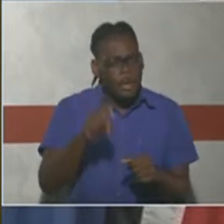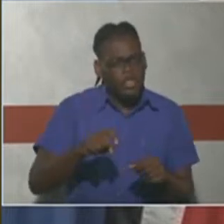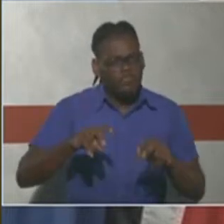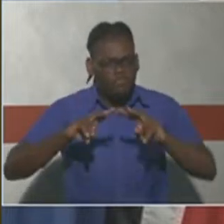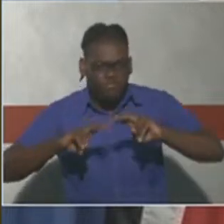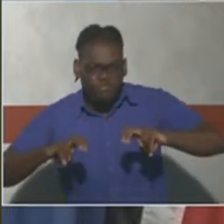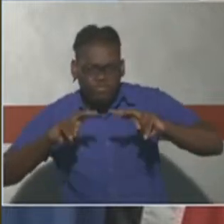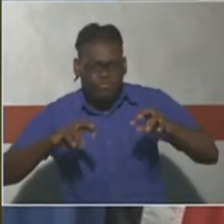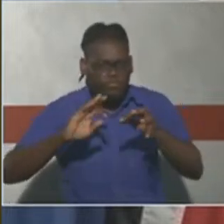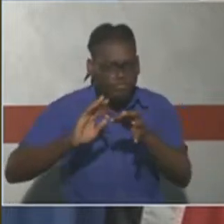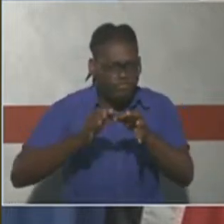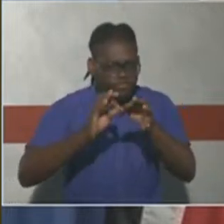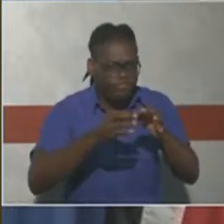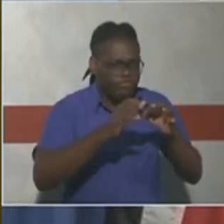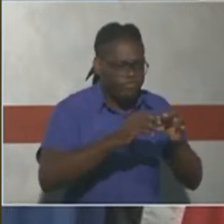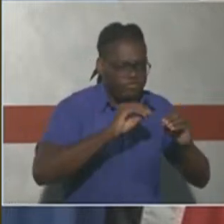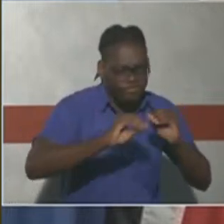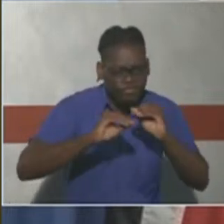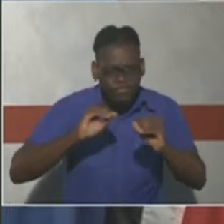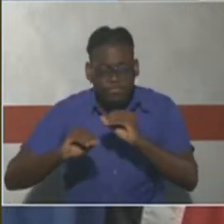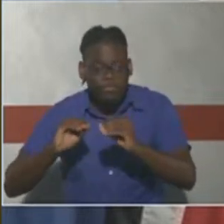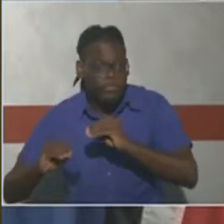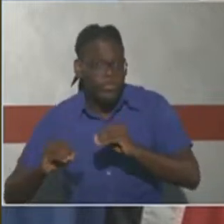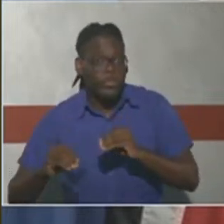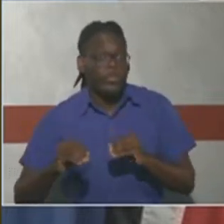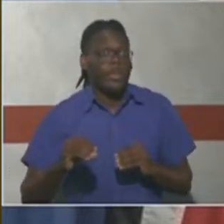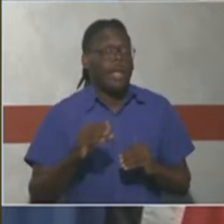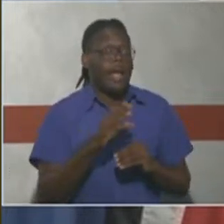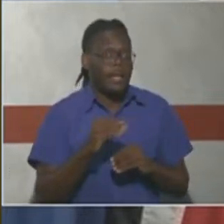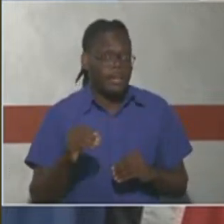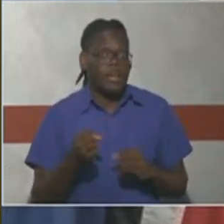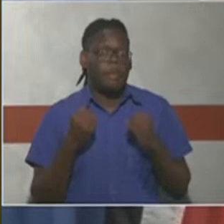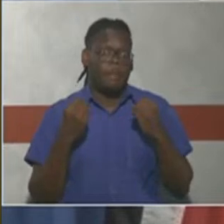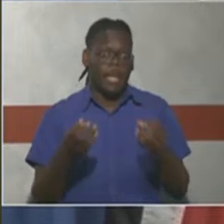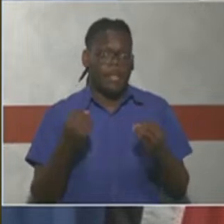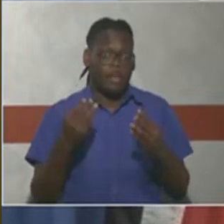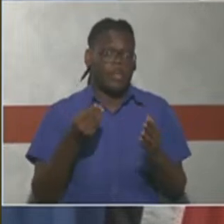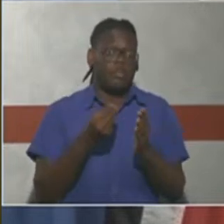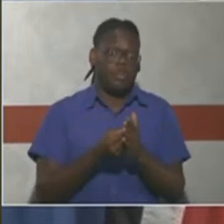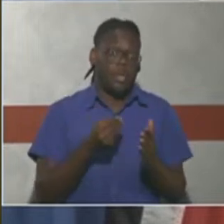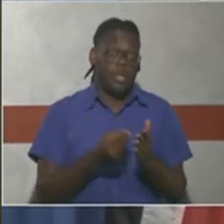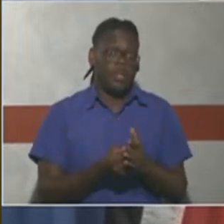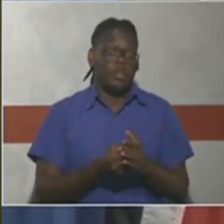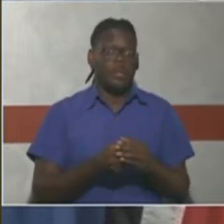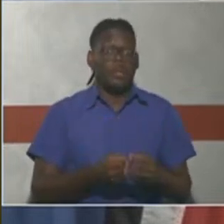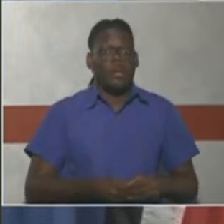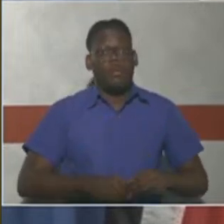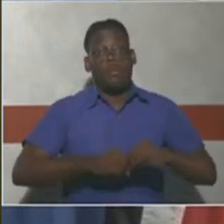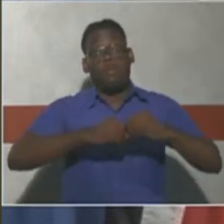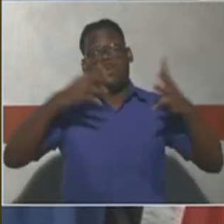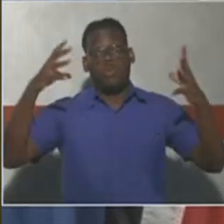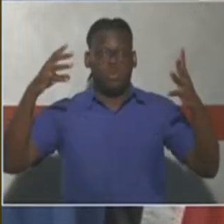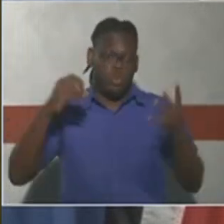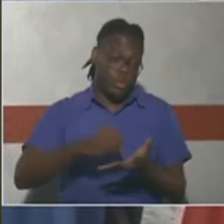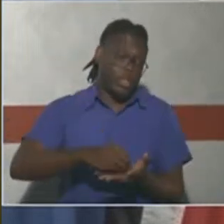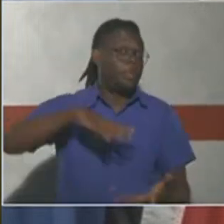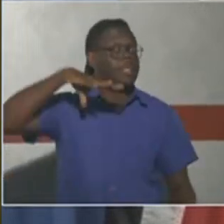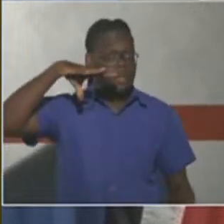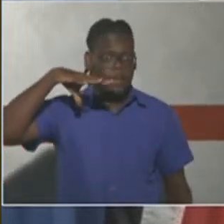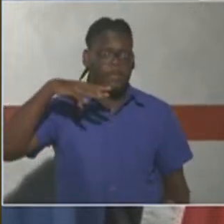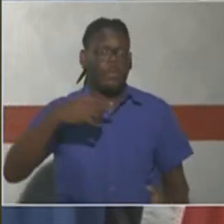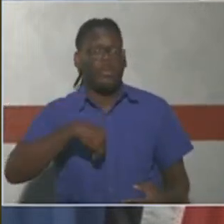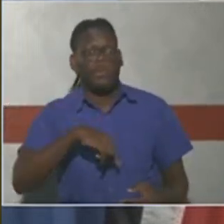must have been the biggest lie ever told in this country. But we had to concede that we had to